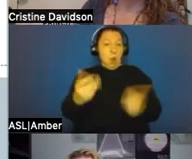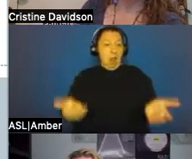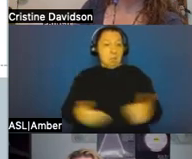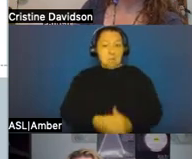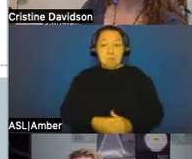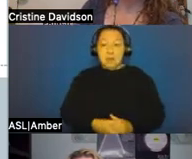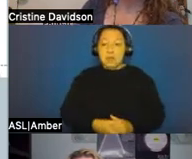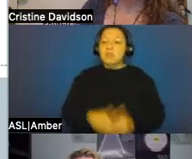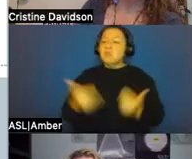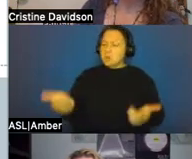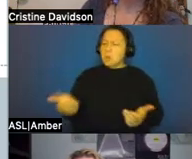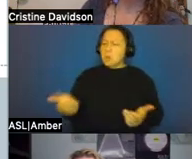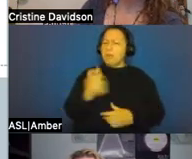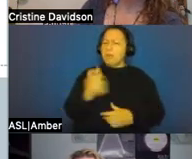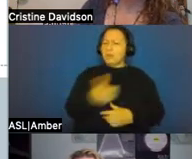that.